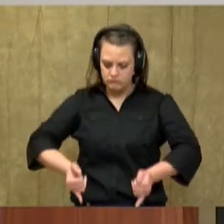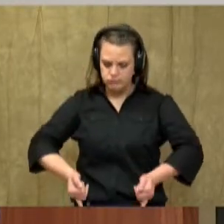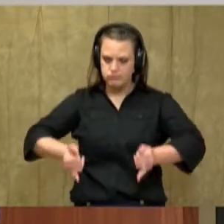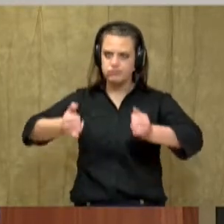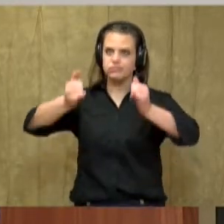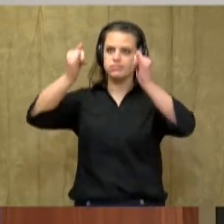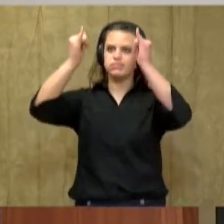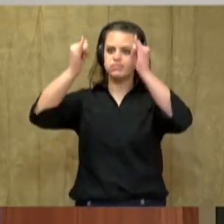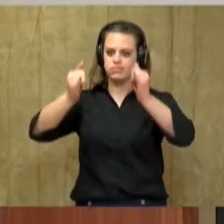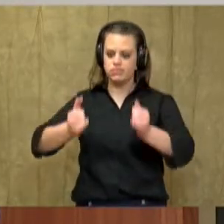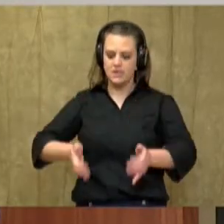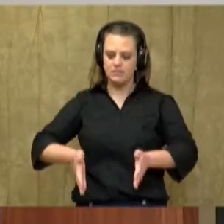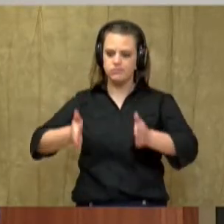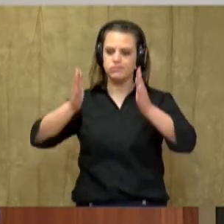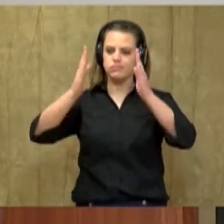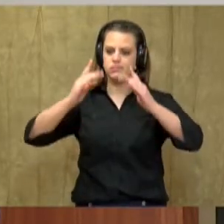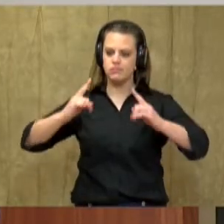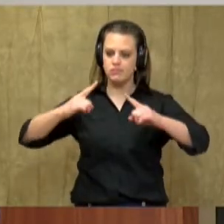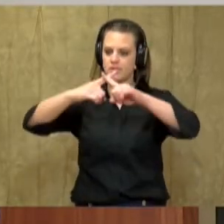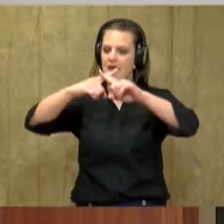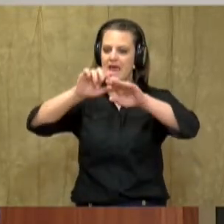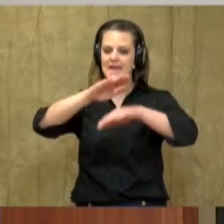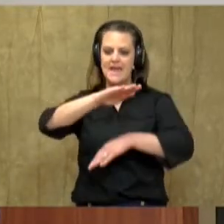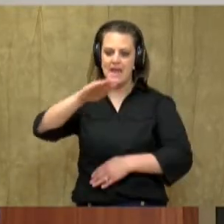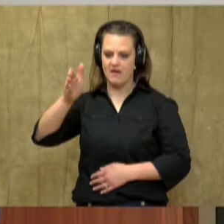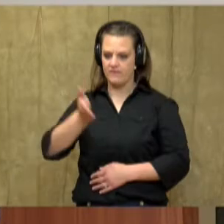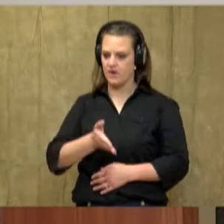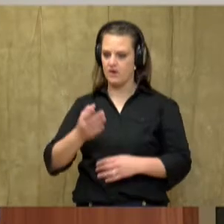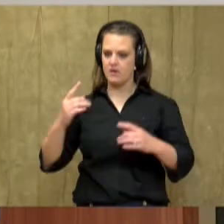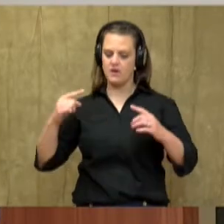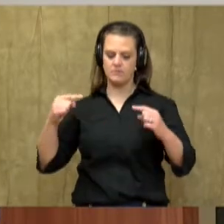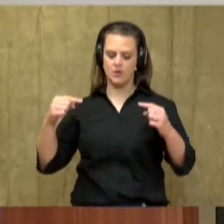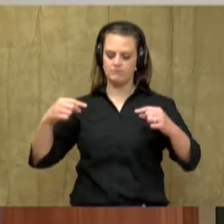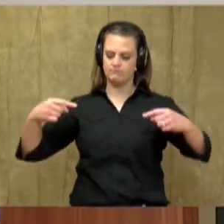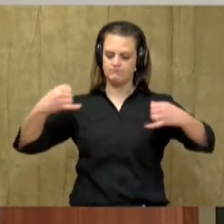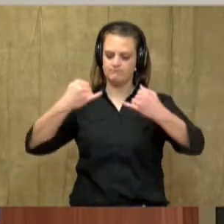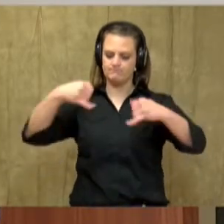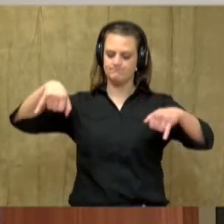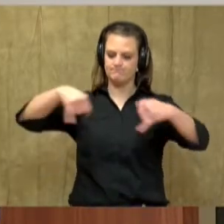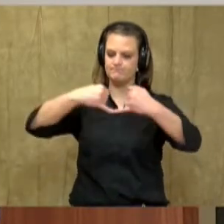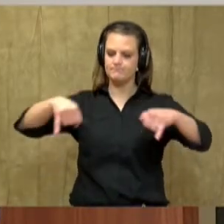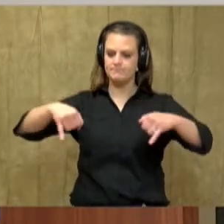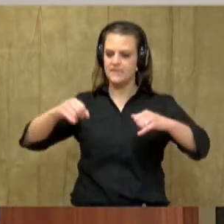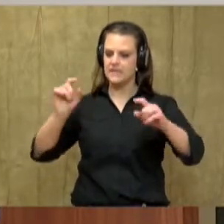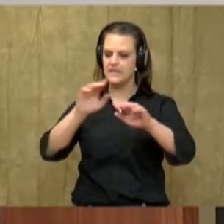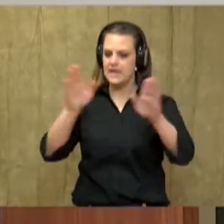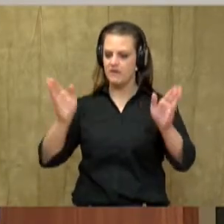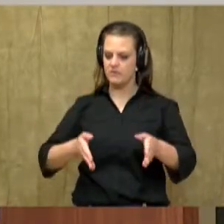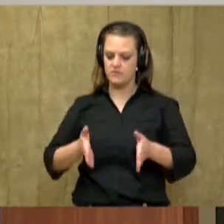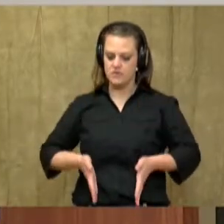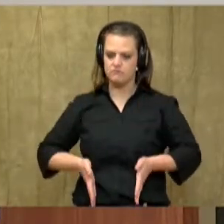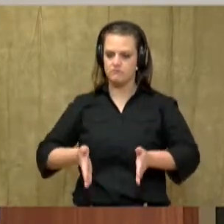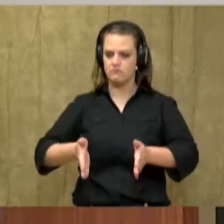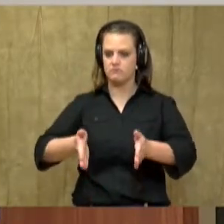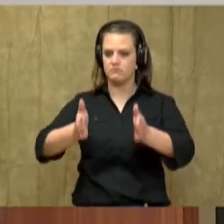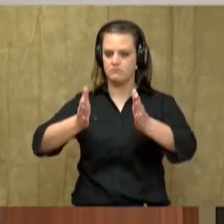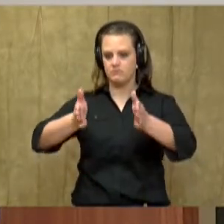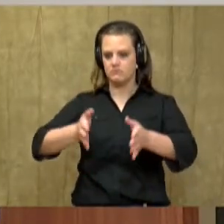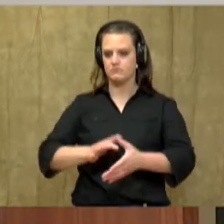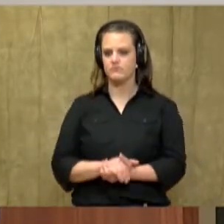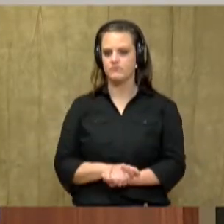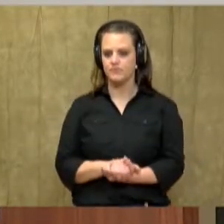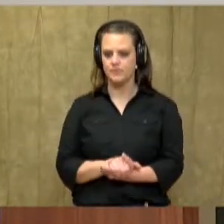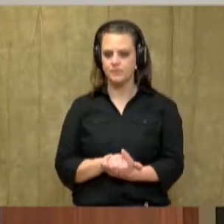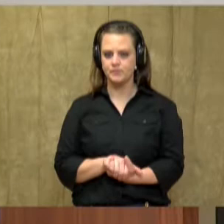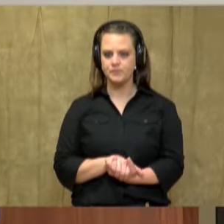never going to cross, never going to meet, never going to intersect. So let's look at that first shape over